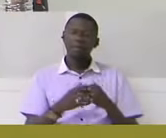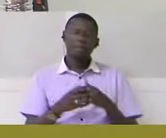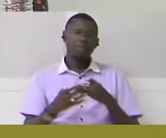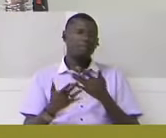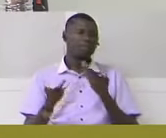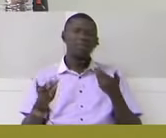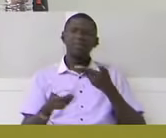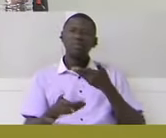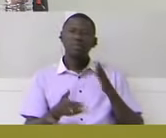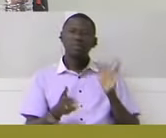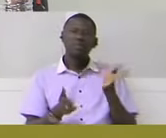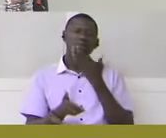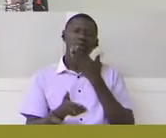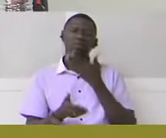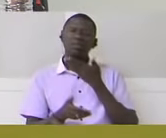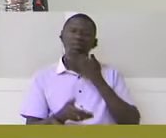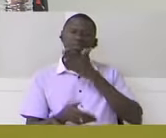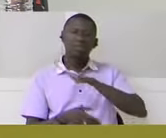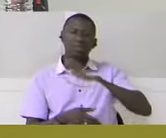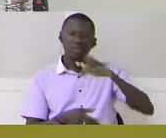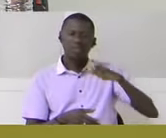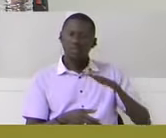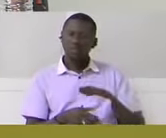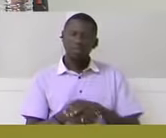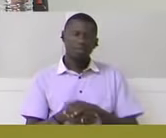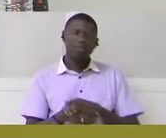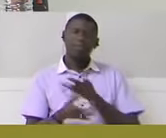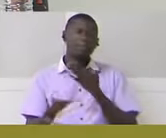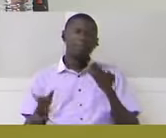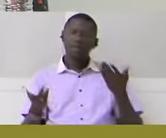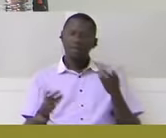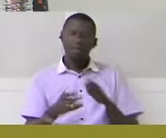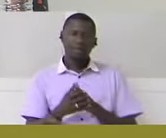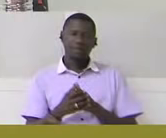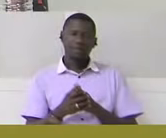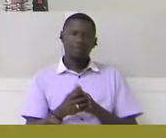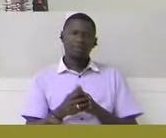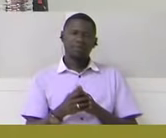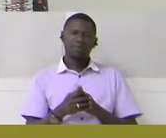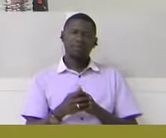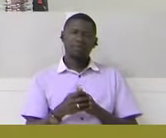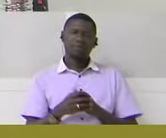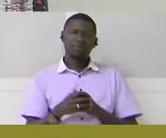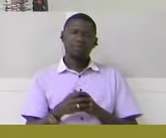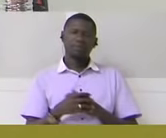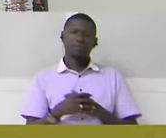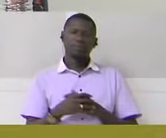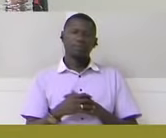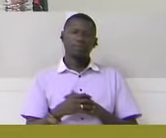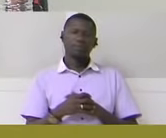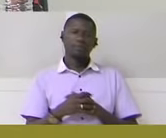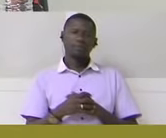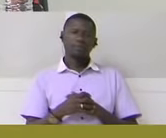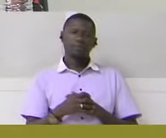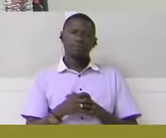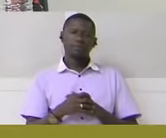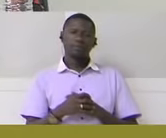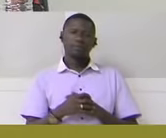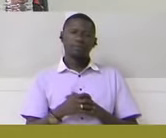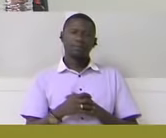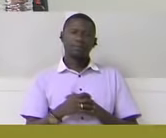going children. It was a very tragic event. Aru ni mukulet meya lonko amanda mo kilin na saya la de mo jamal le fata je